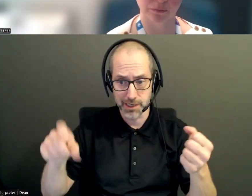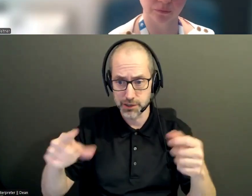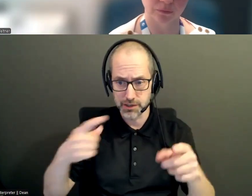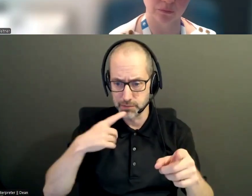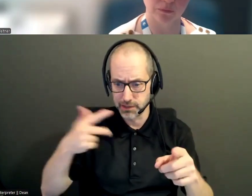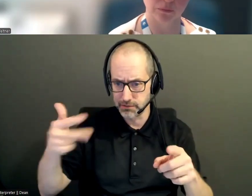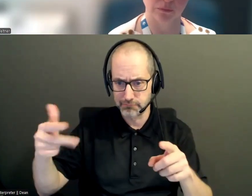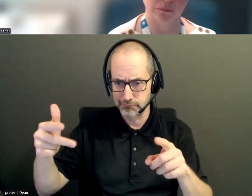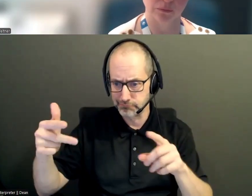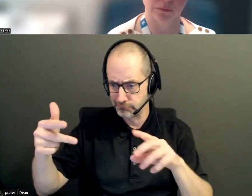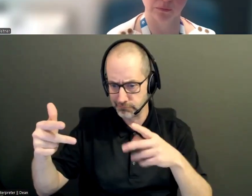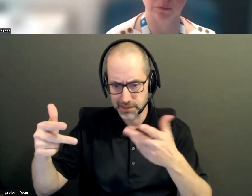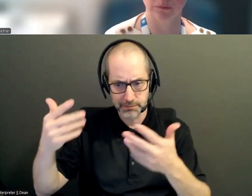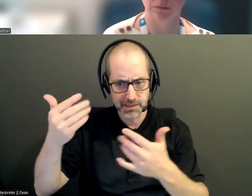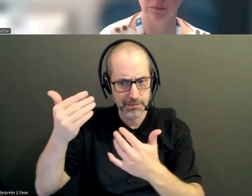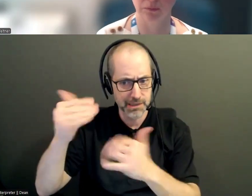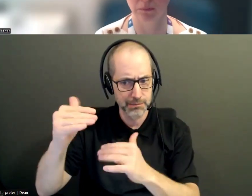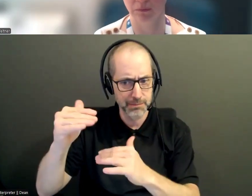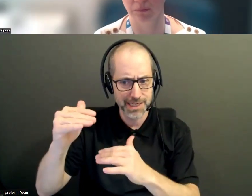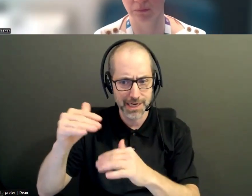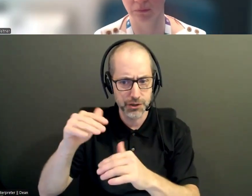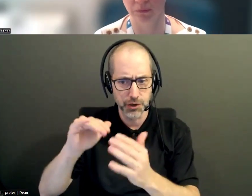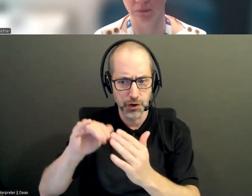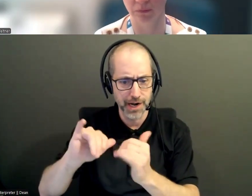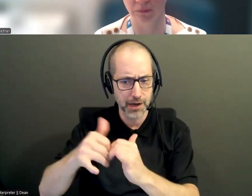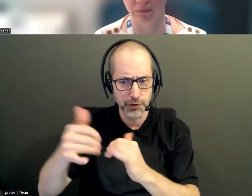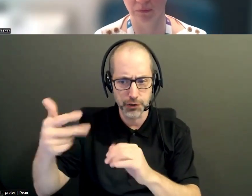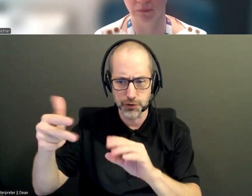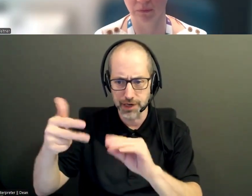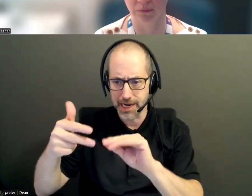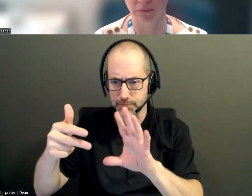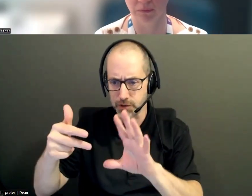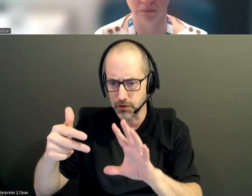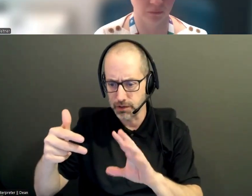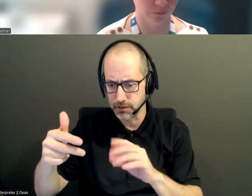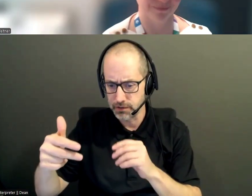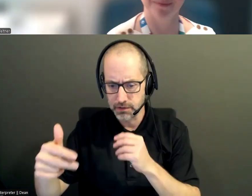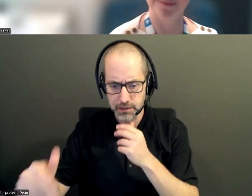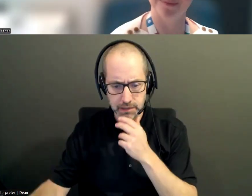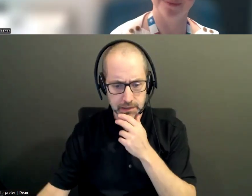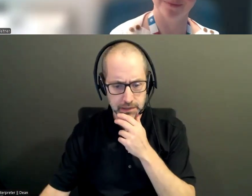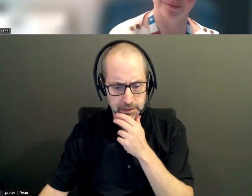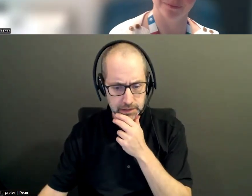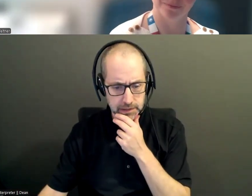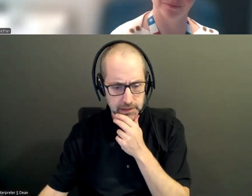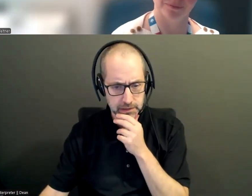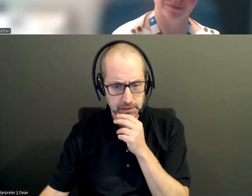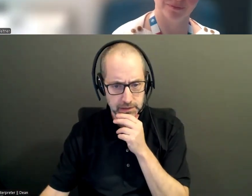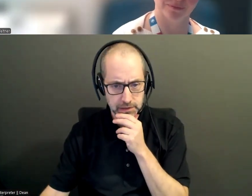sign their question, but there okay. seems to be some limitation on how to turn the camera on.